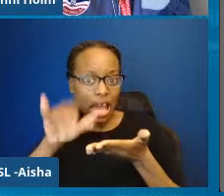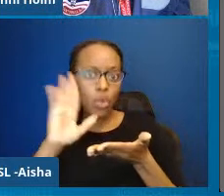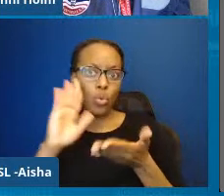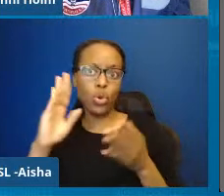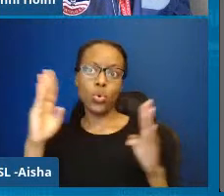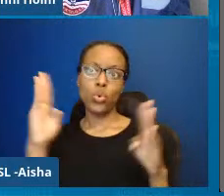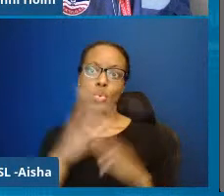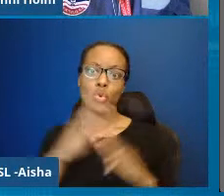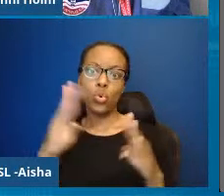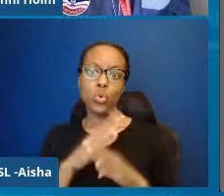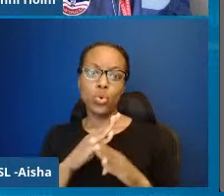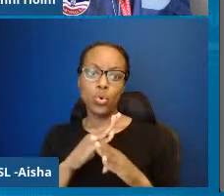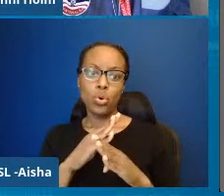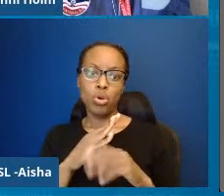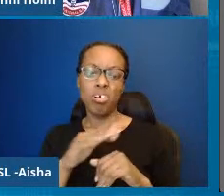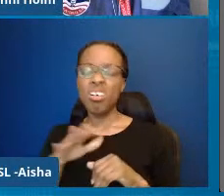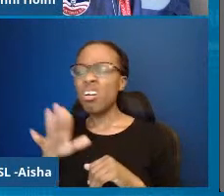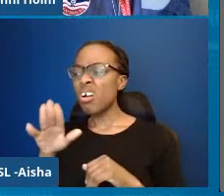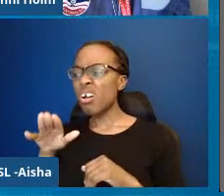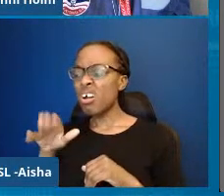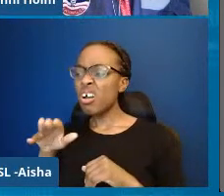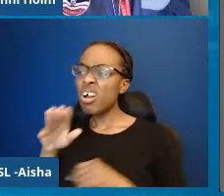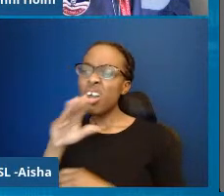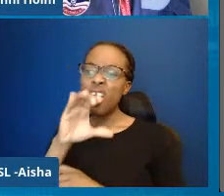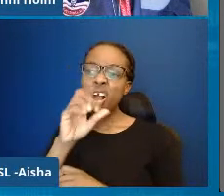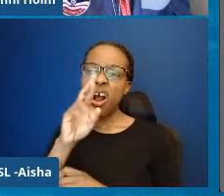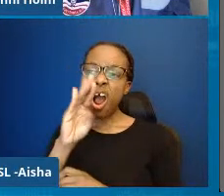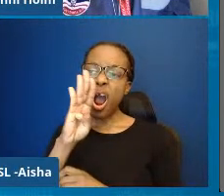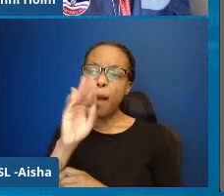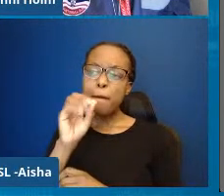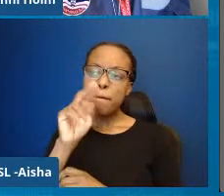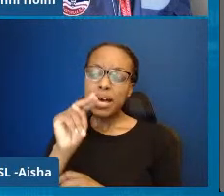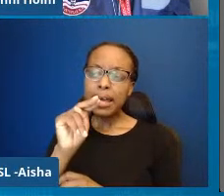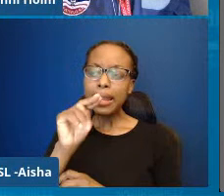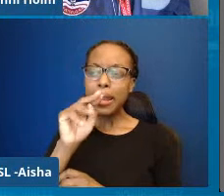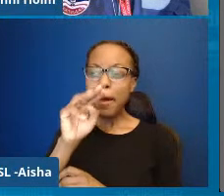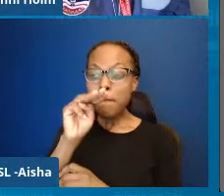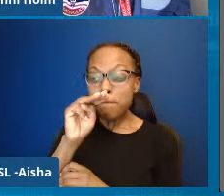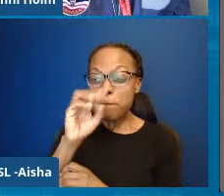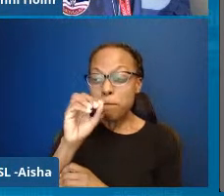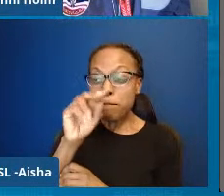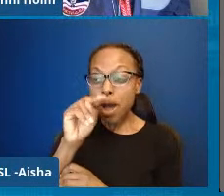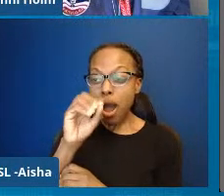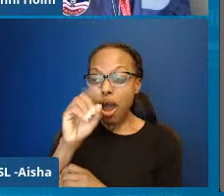It's carbon dioxide. Okay, sorry. Yes, so I'm glad